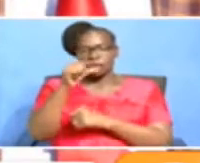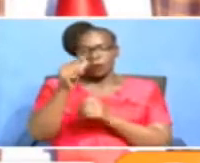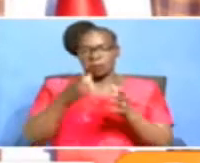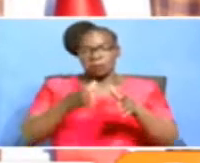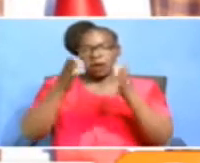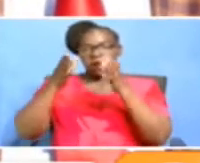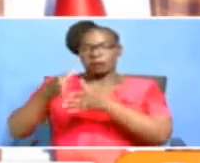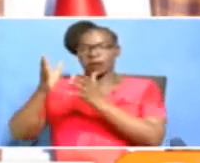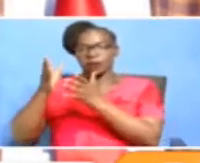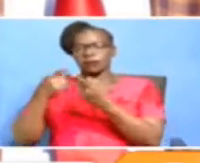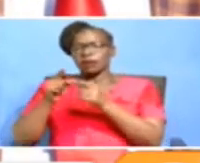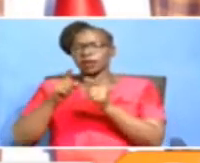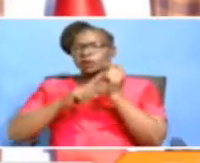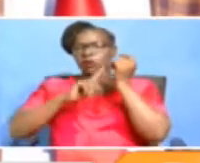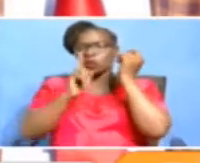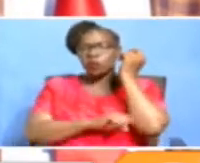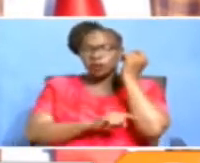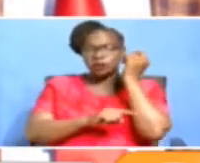the worst,